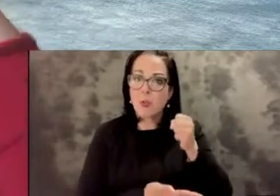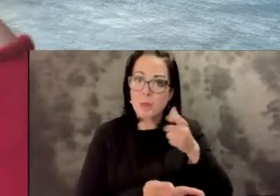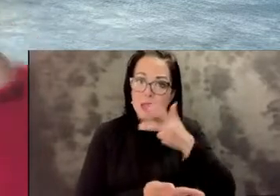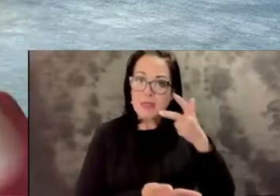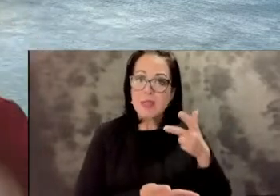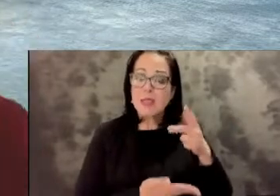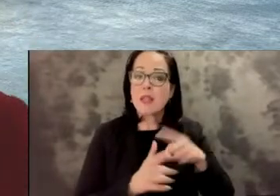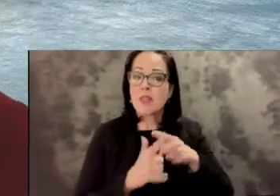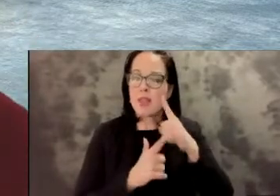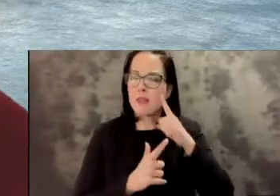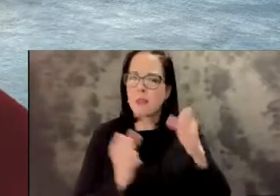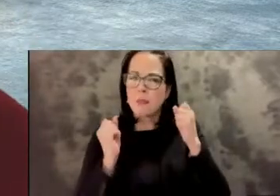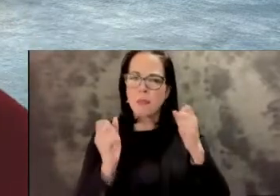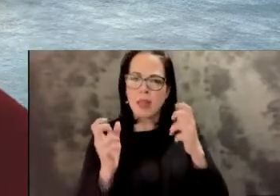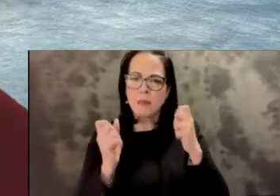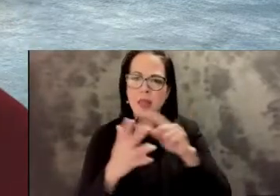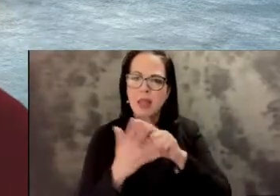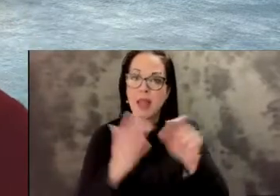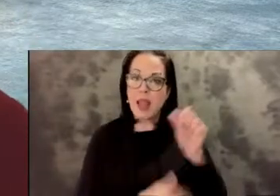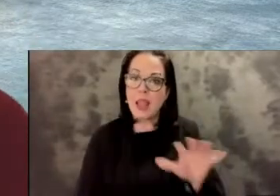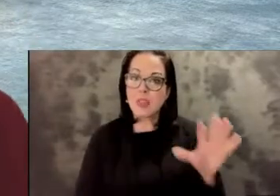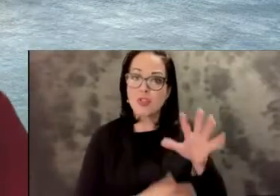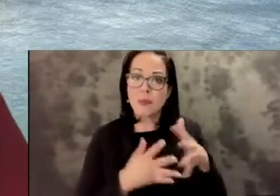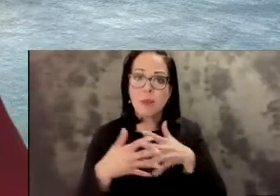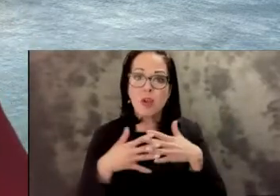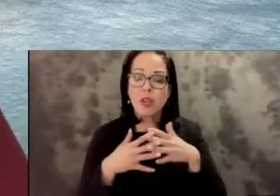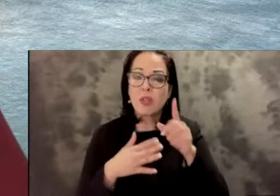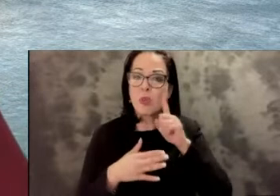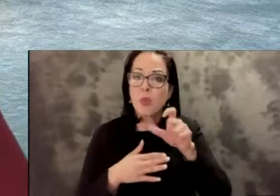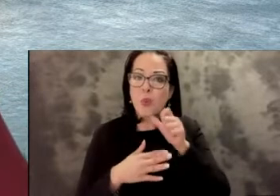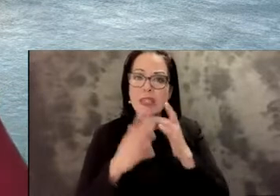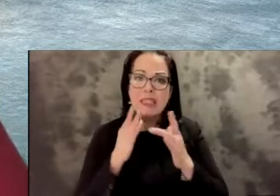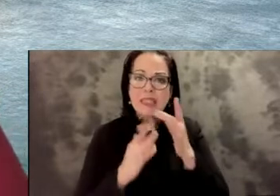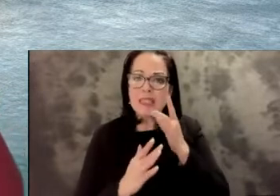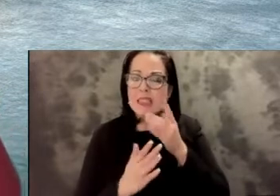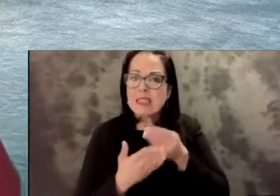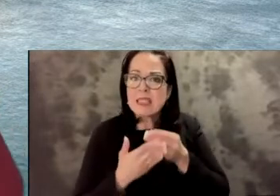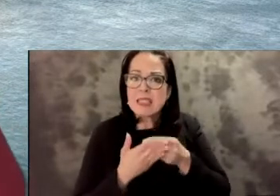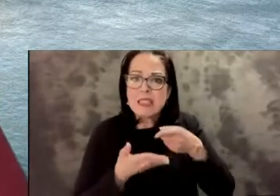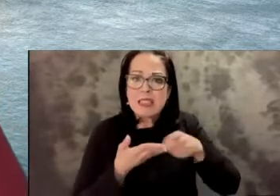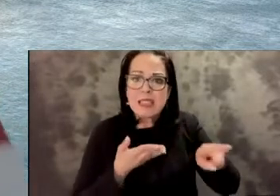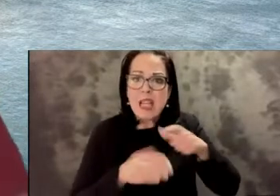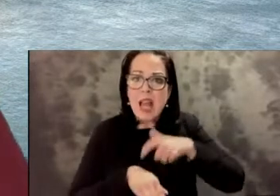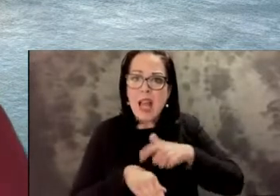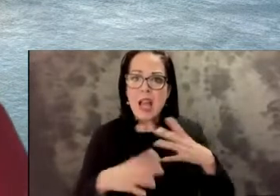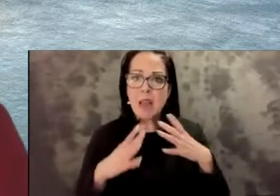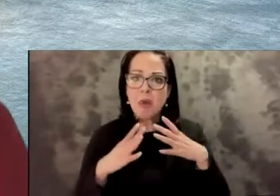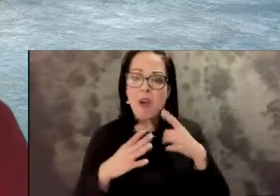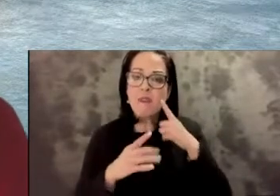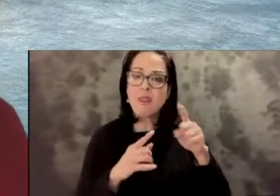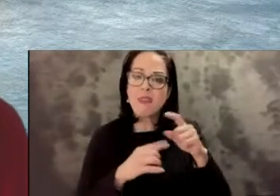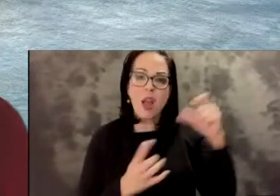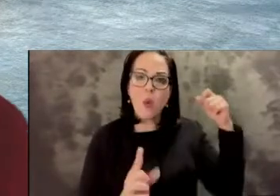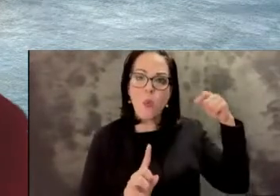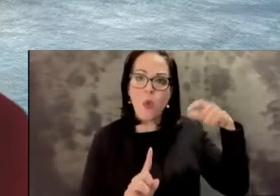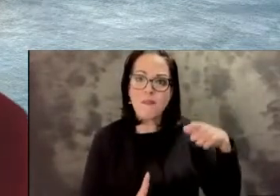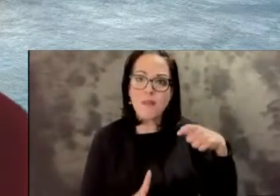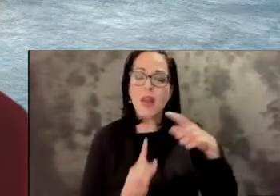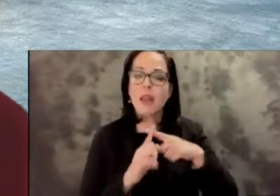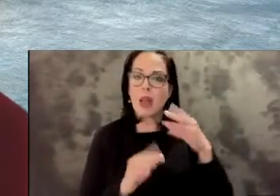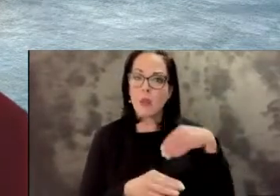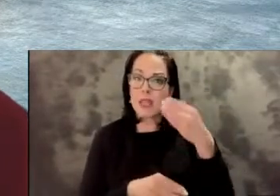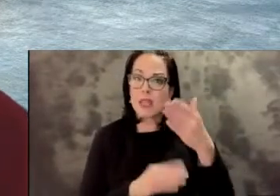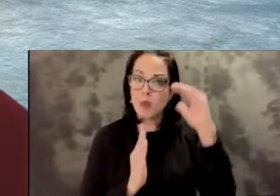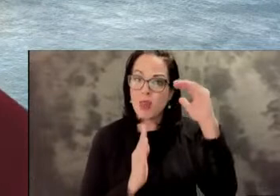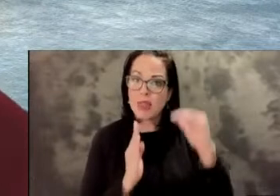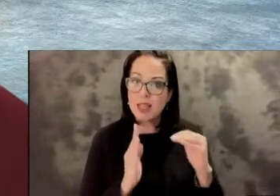uninsured, and the many Asian Americans who lack paid time off, transportation, and Wi-Fi. And I'll give you a list of programs